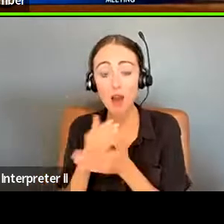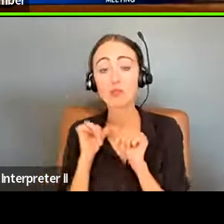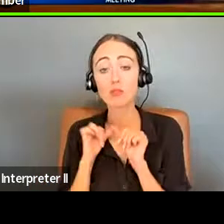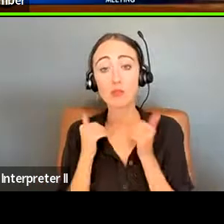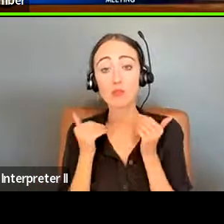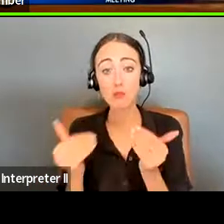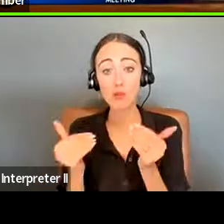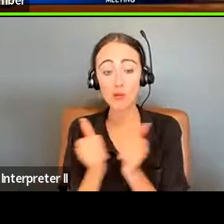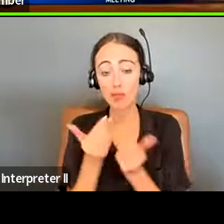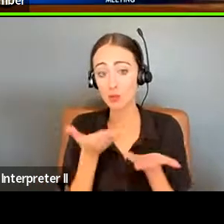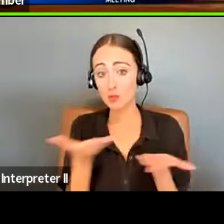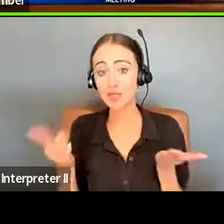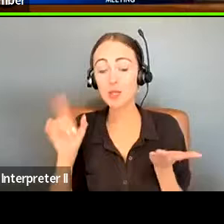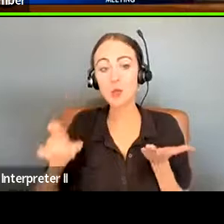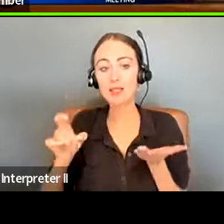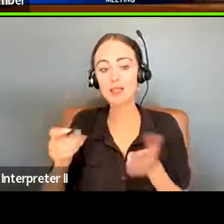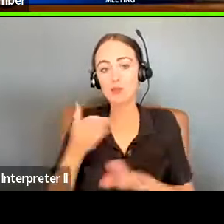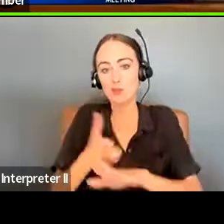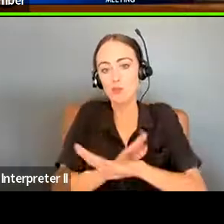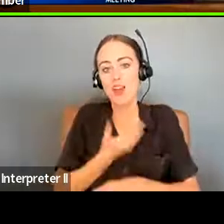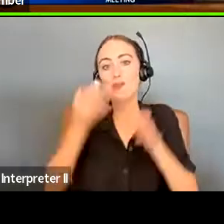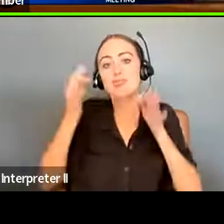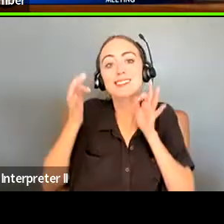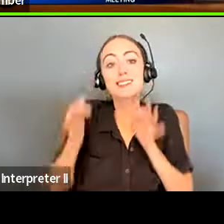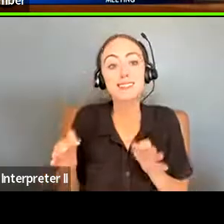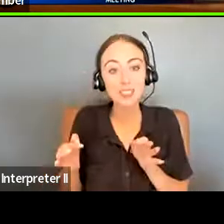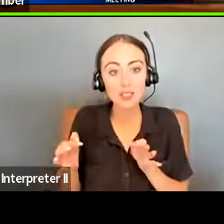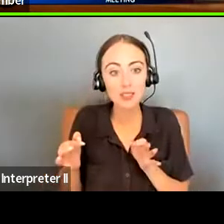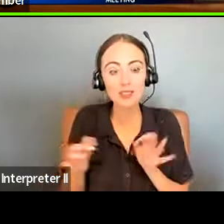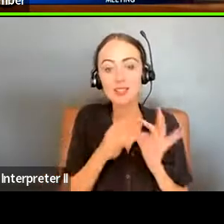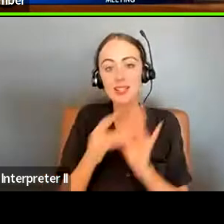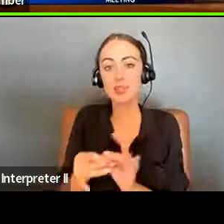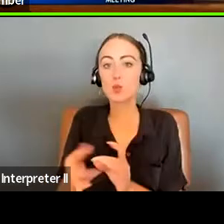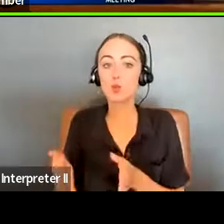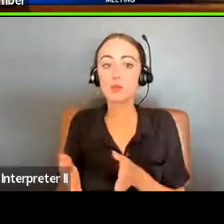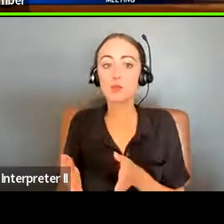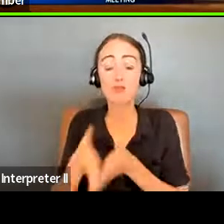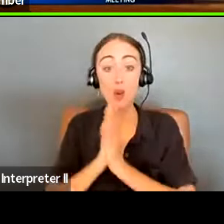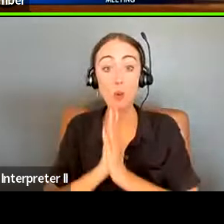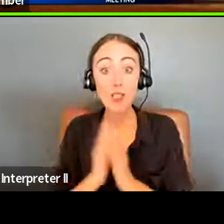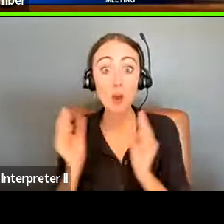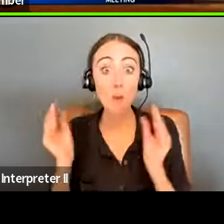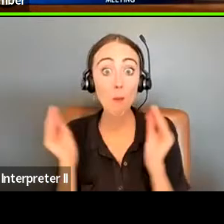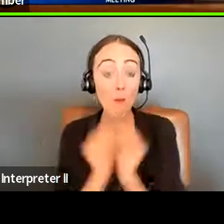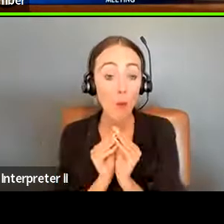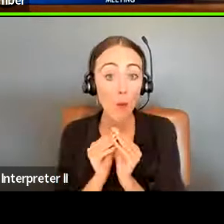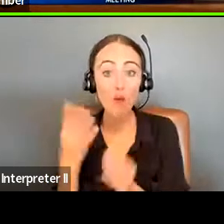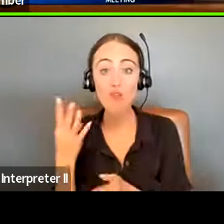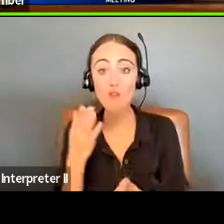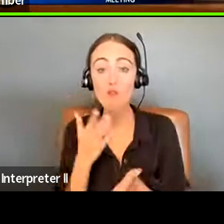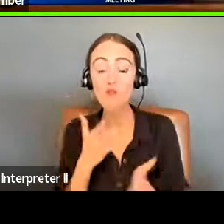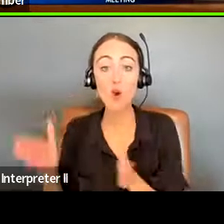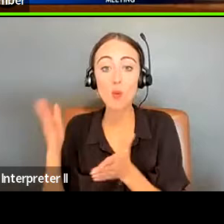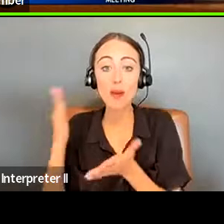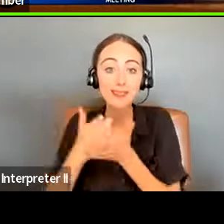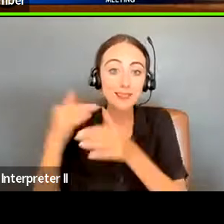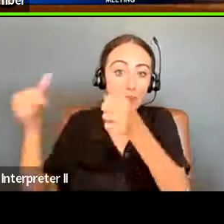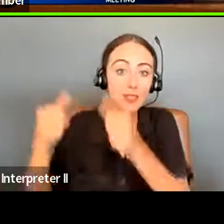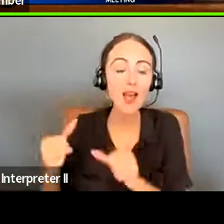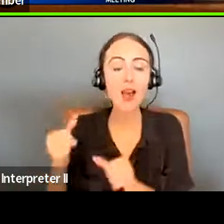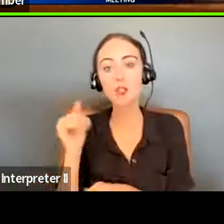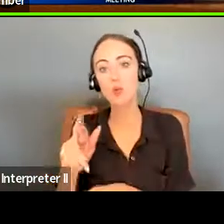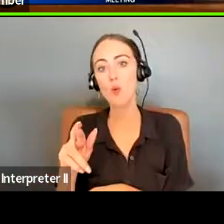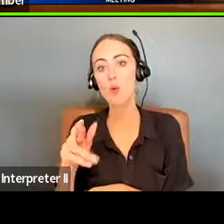forward with these things, we also need to make better decisions when we request more four-way stop signs and more stoplights at